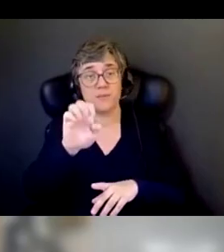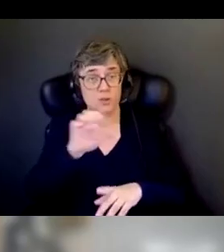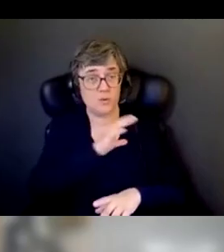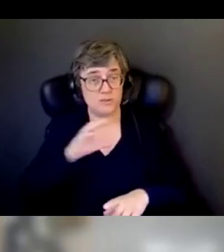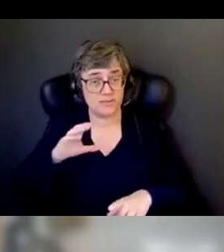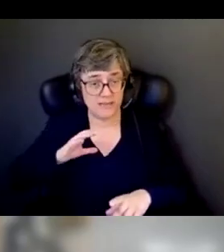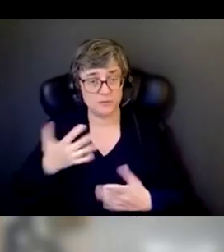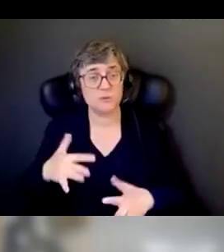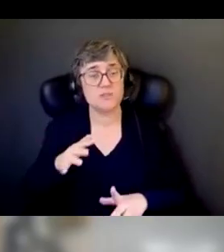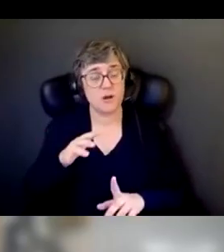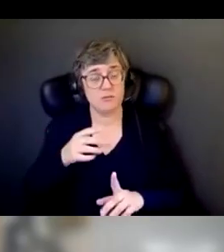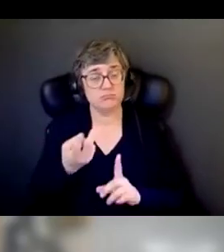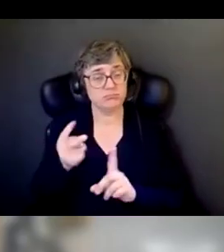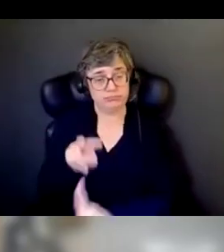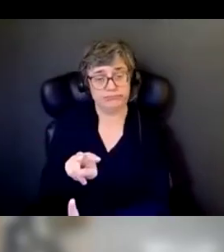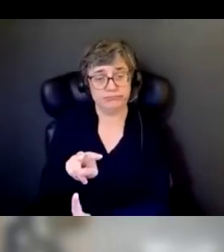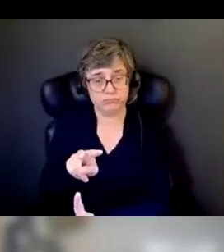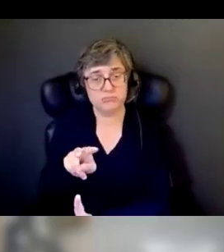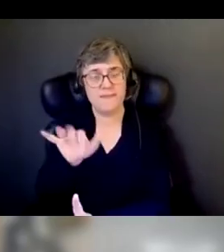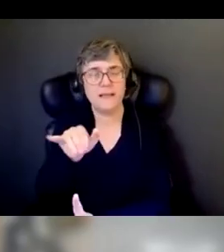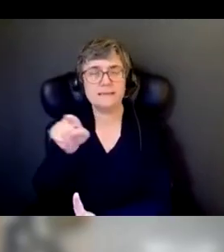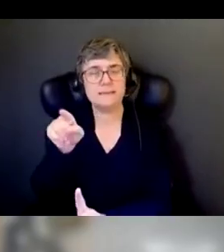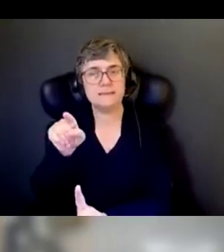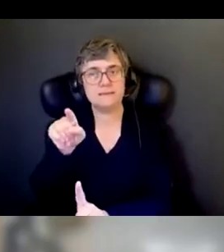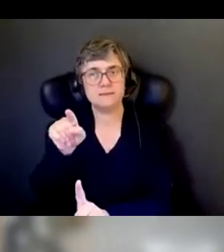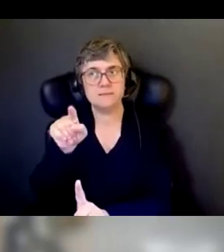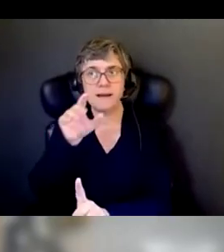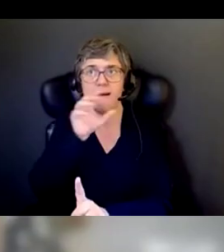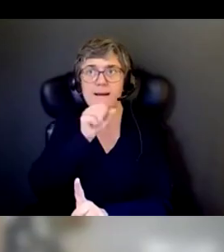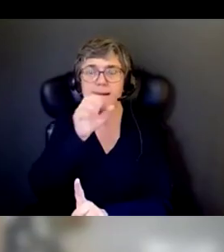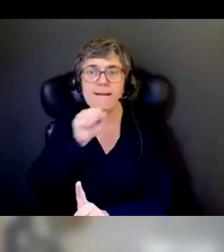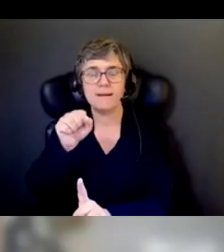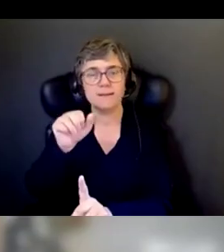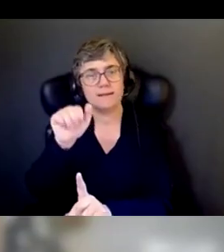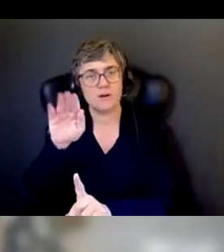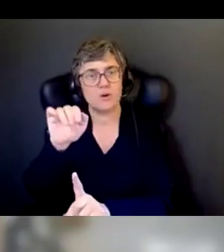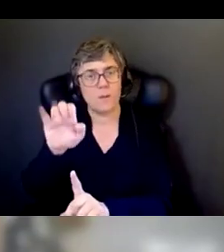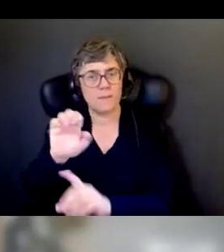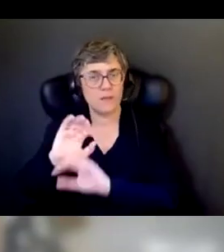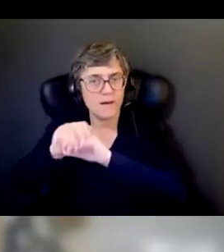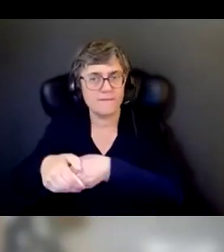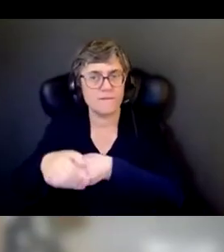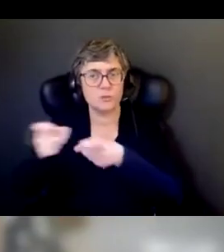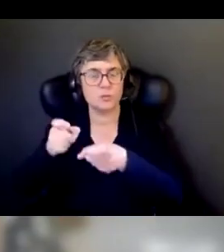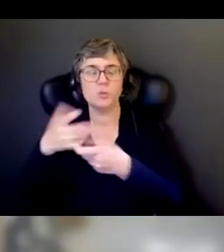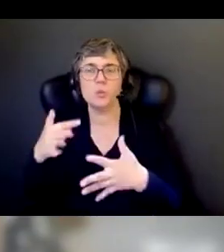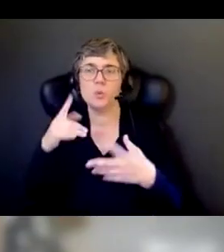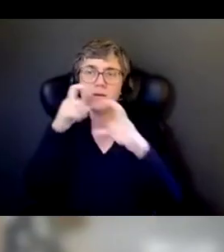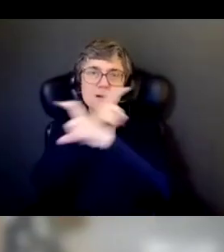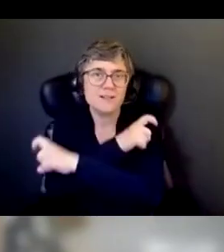really uniquely complex because it happens within that context of the relationship that's built on